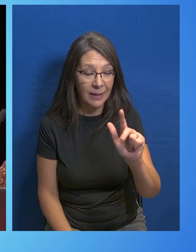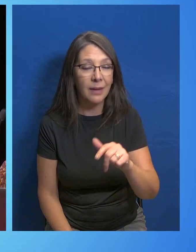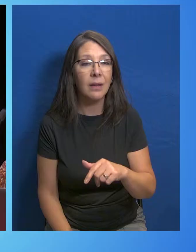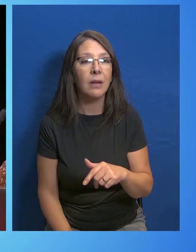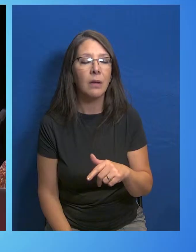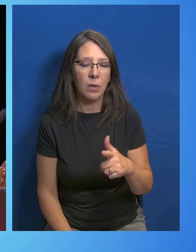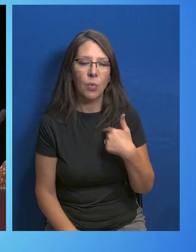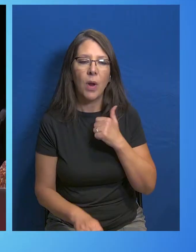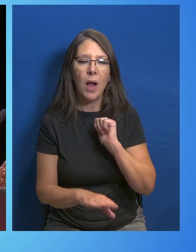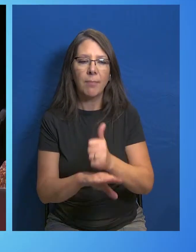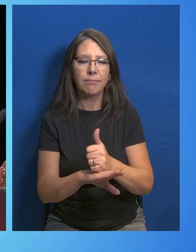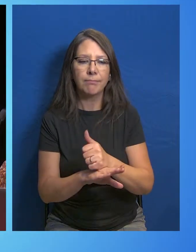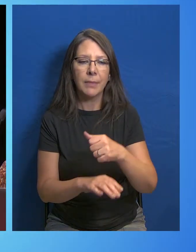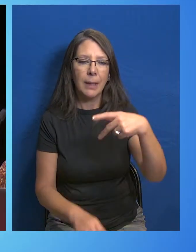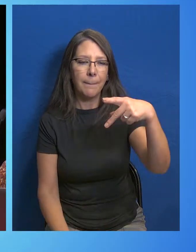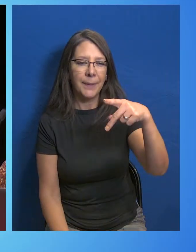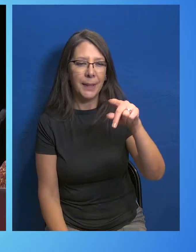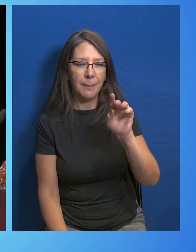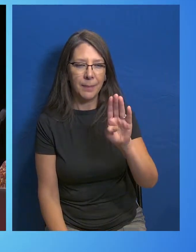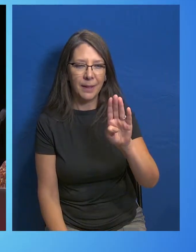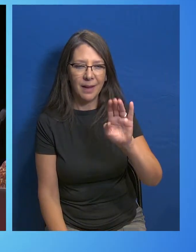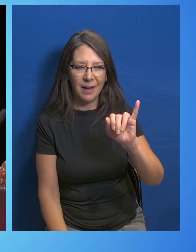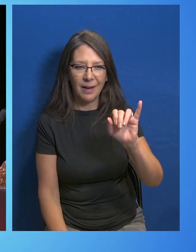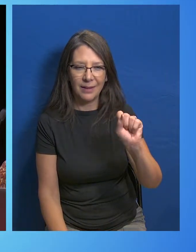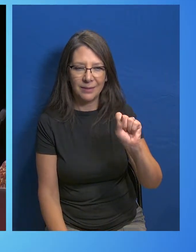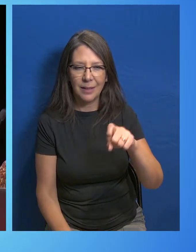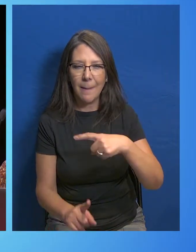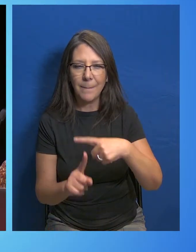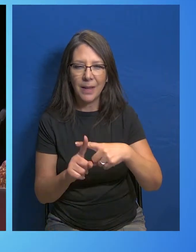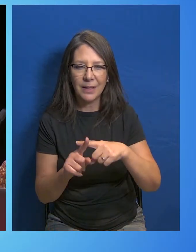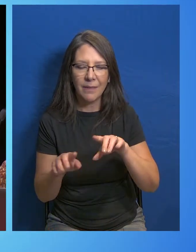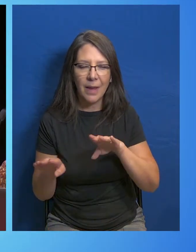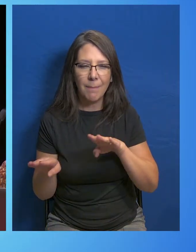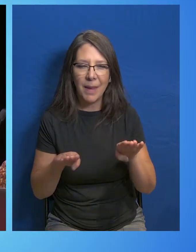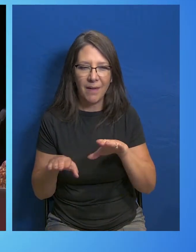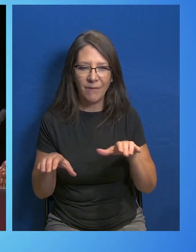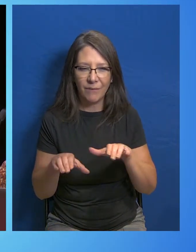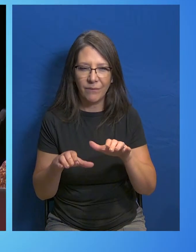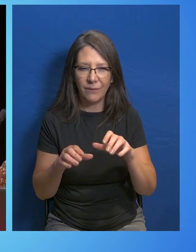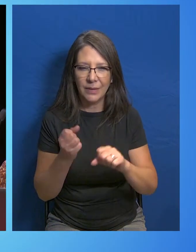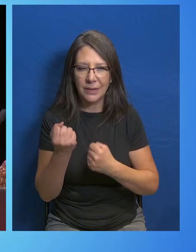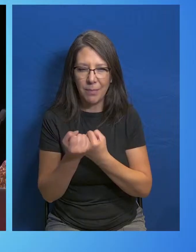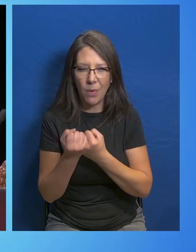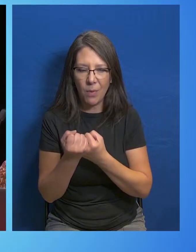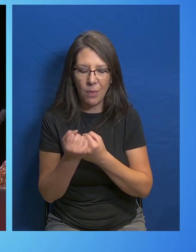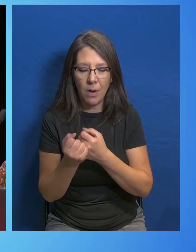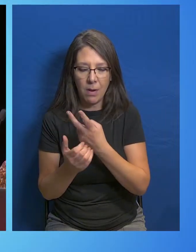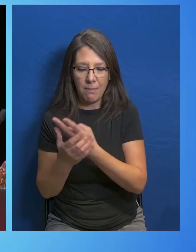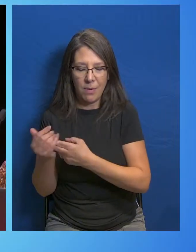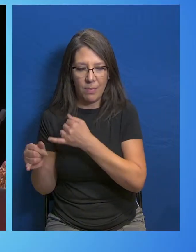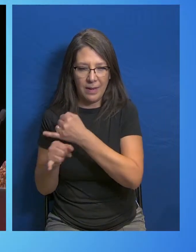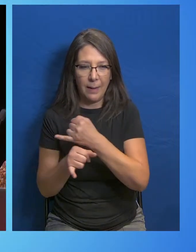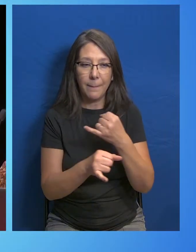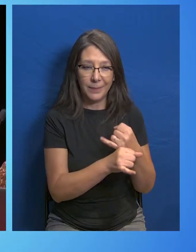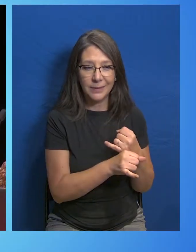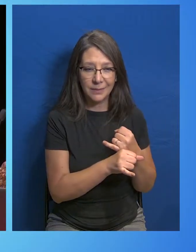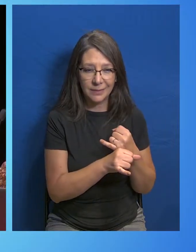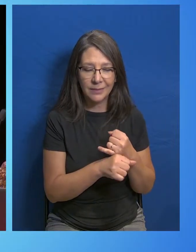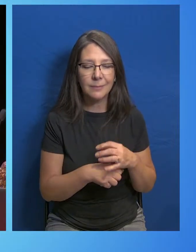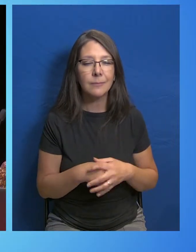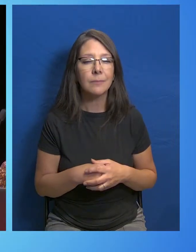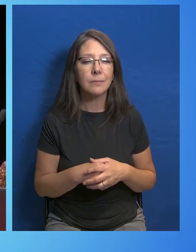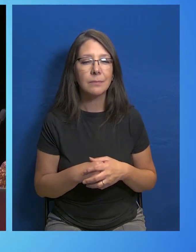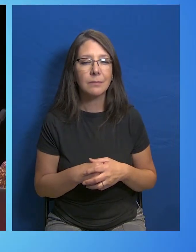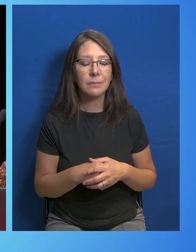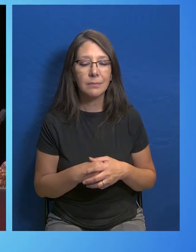We implemented positive behavior supports, better known as PBIS, in both campuses, and